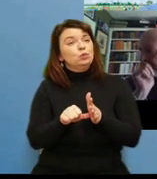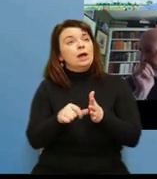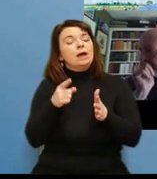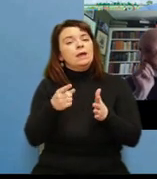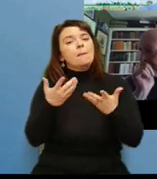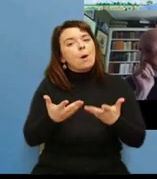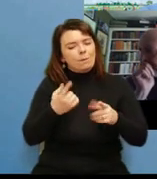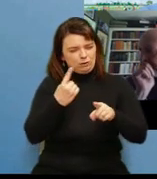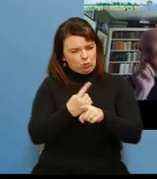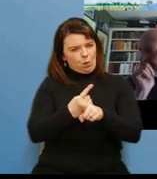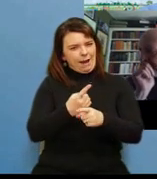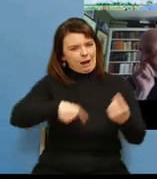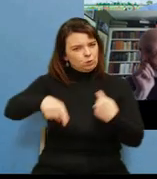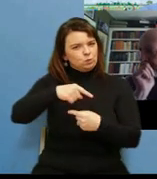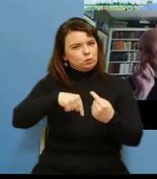is the